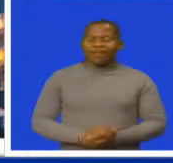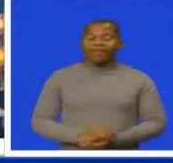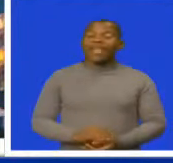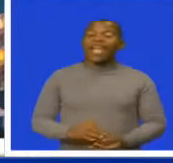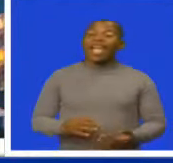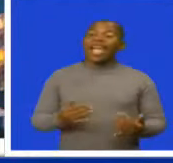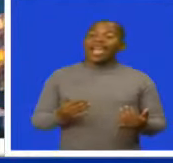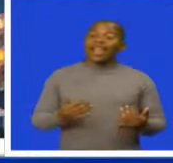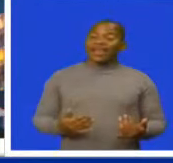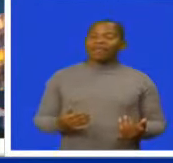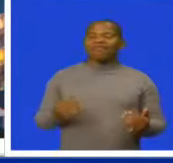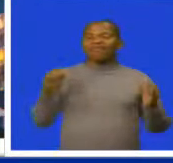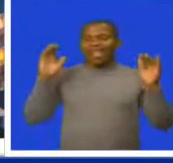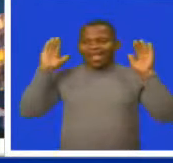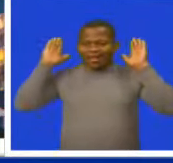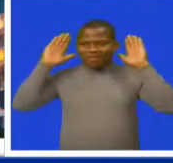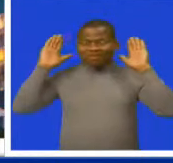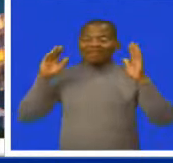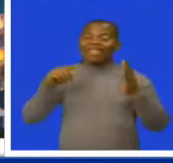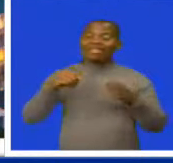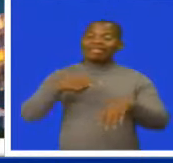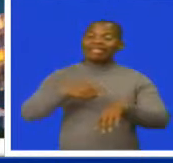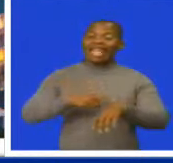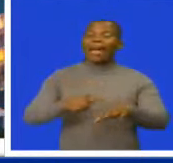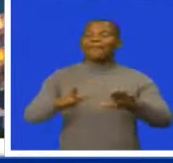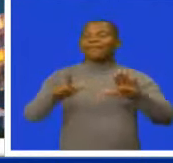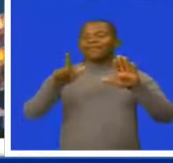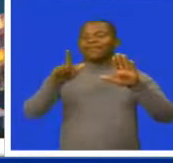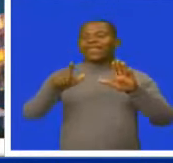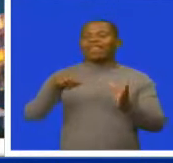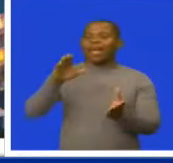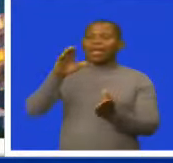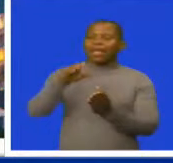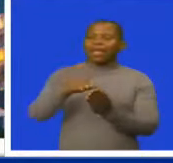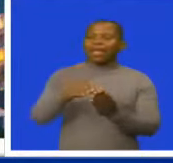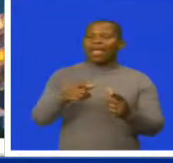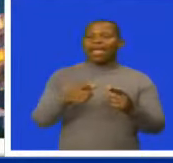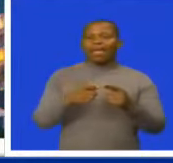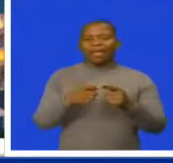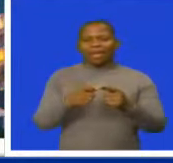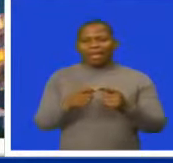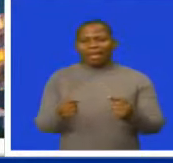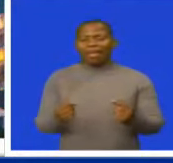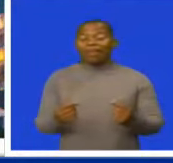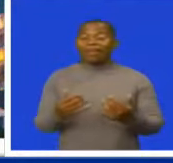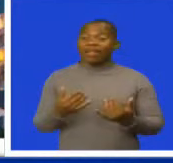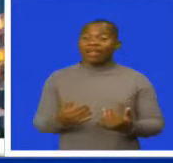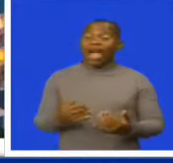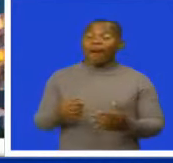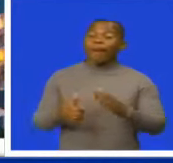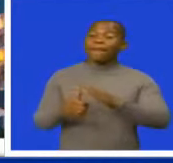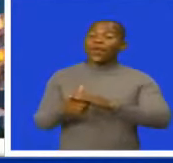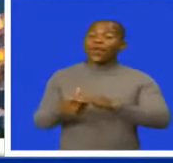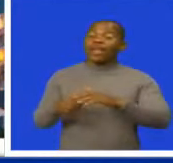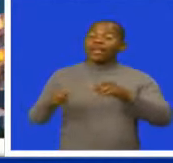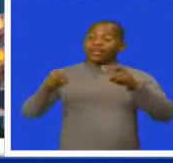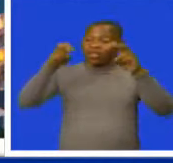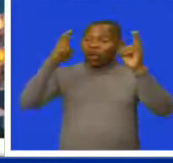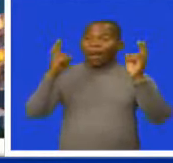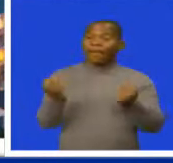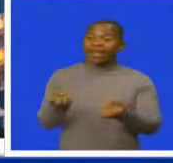lenhle tiguqala tensimbi yesikhombisa singakahambi asiphindze sibuke nathi tihloko betihamba phambili